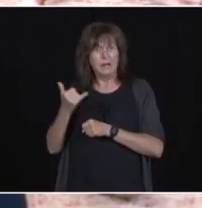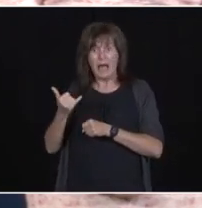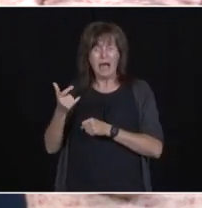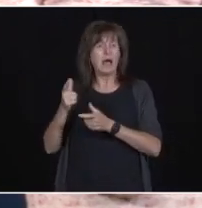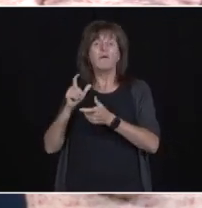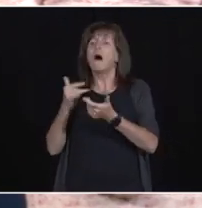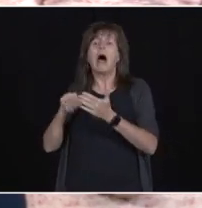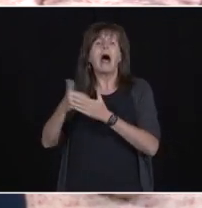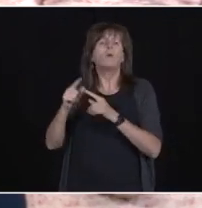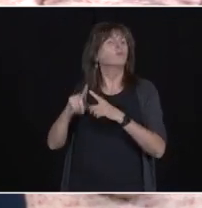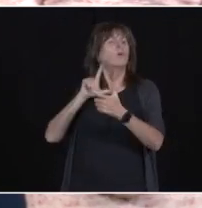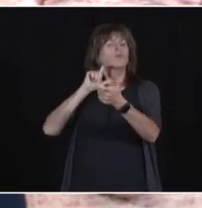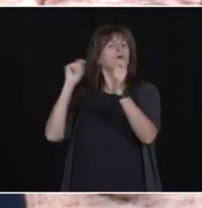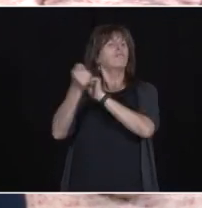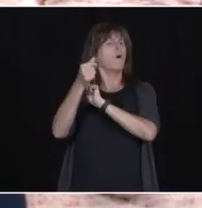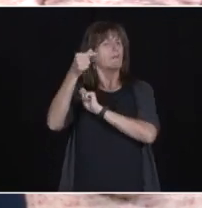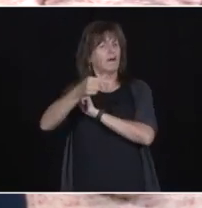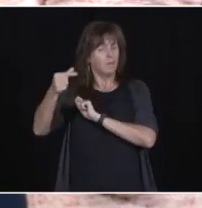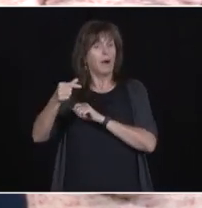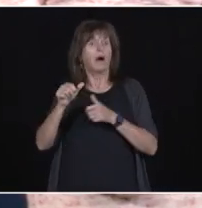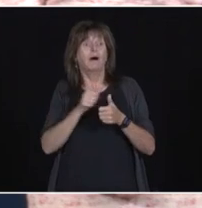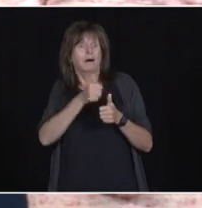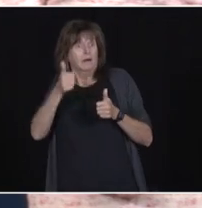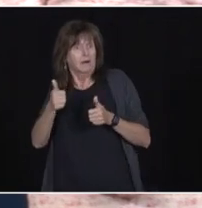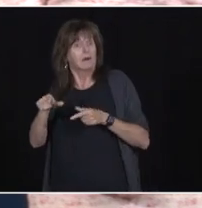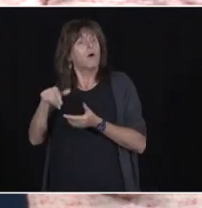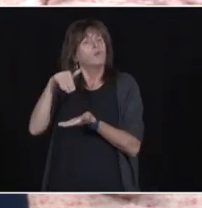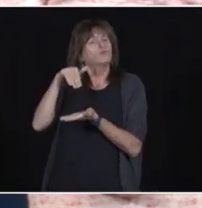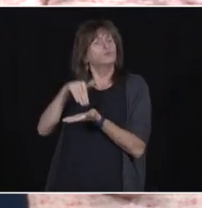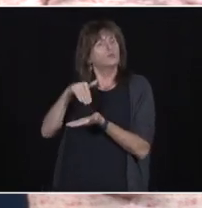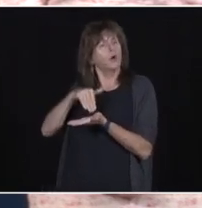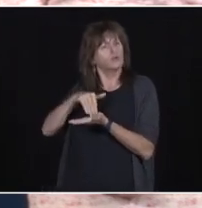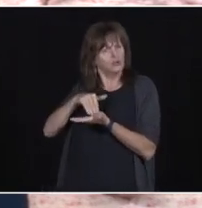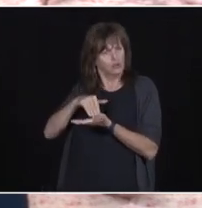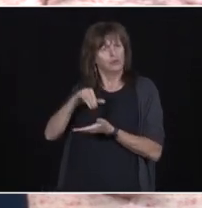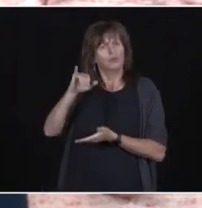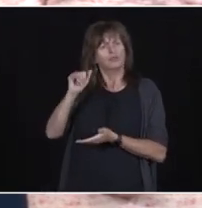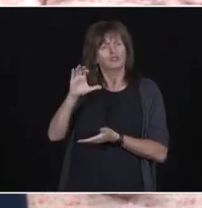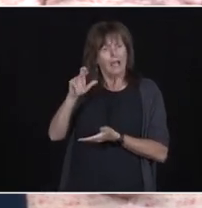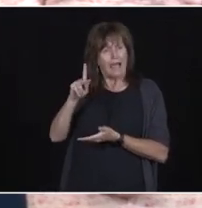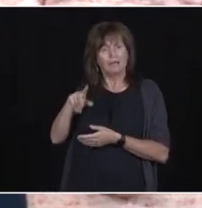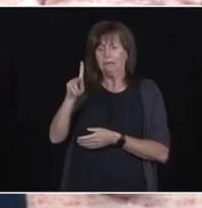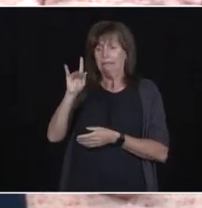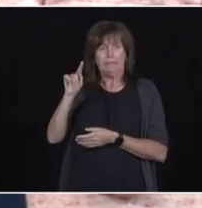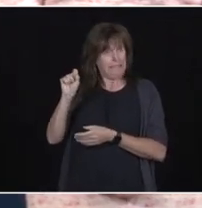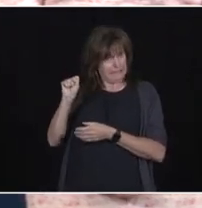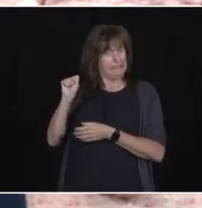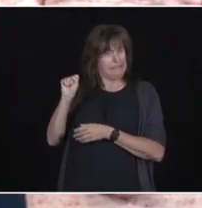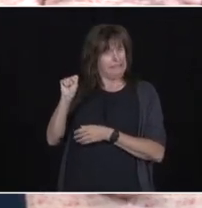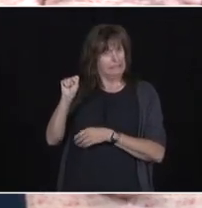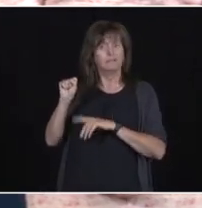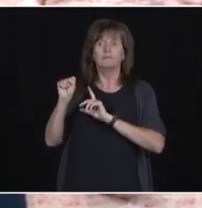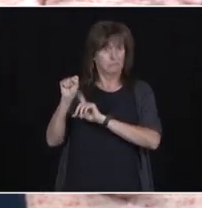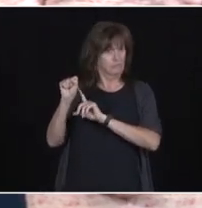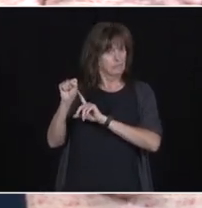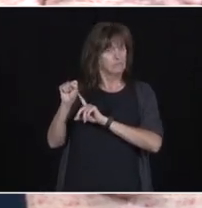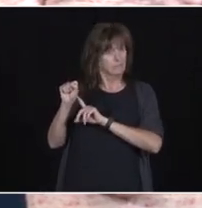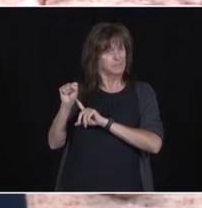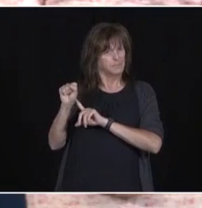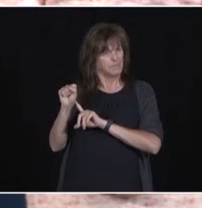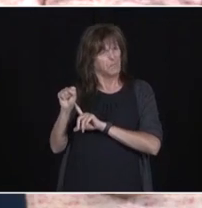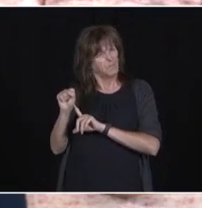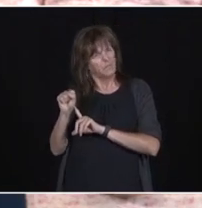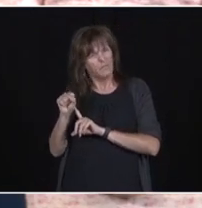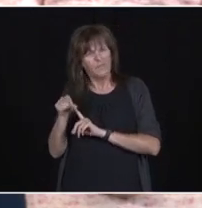a former president and CEO of the Ottawa Hospital and one of the most respected healthcare CEOs in the